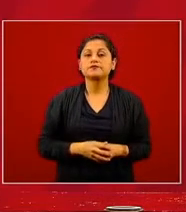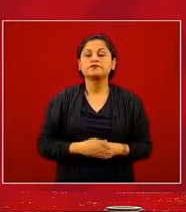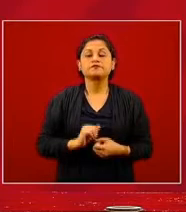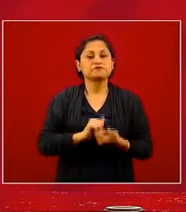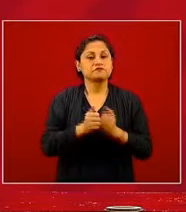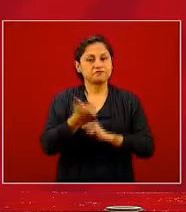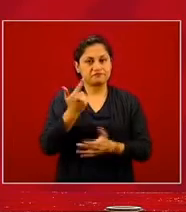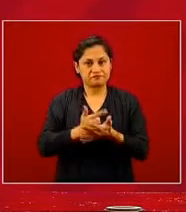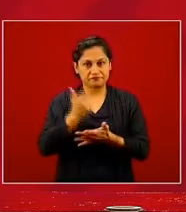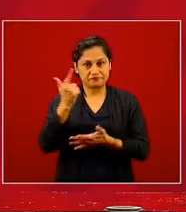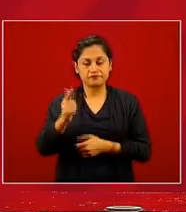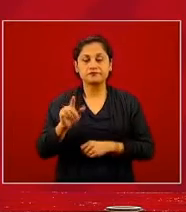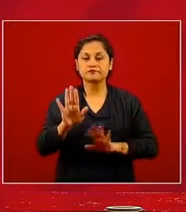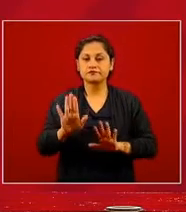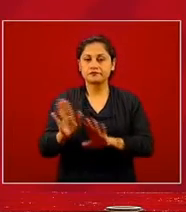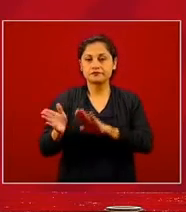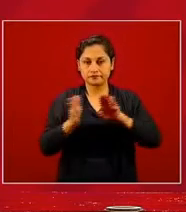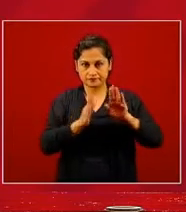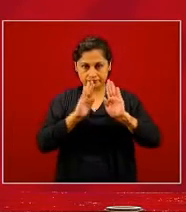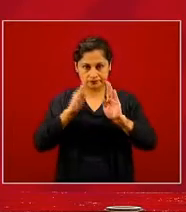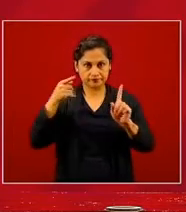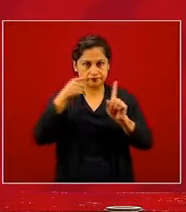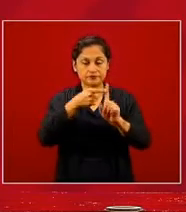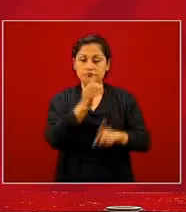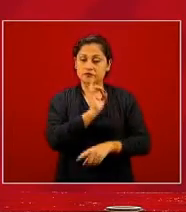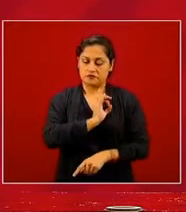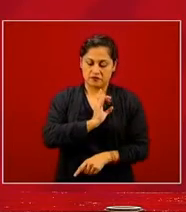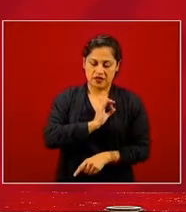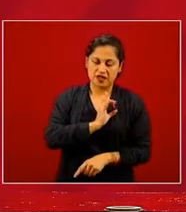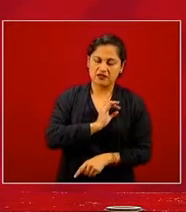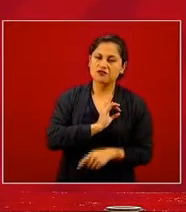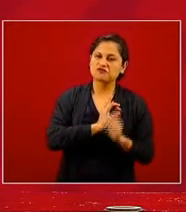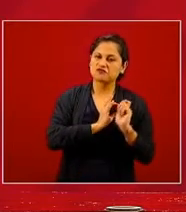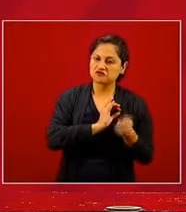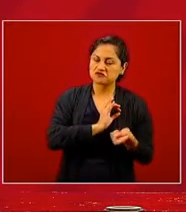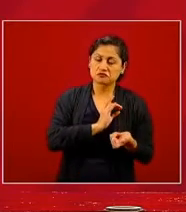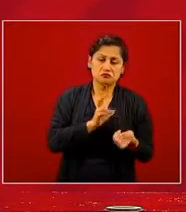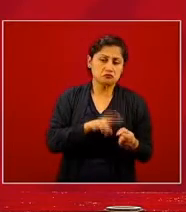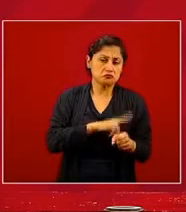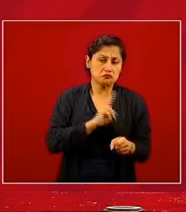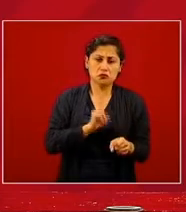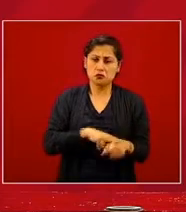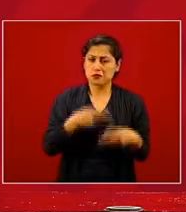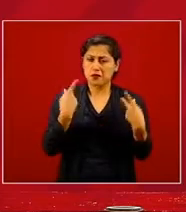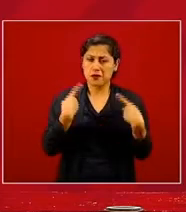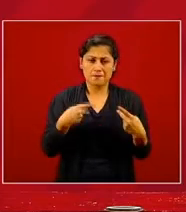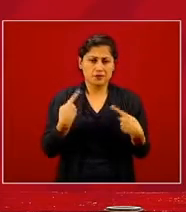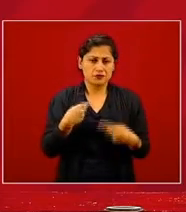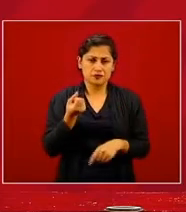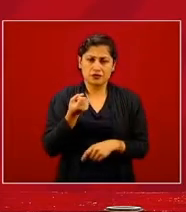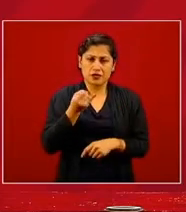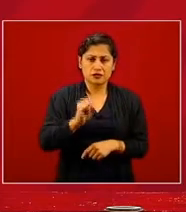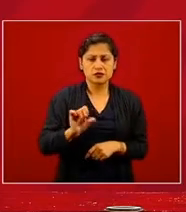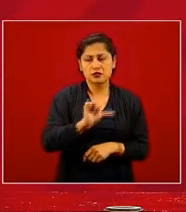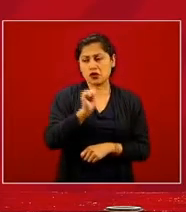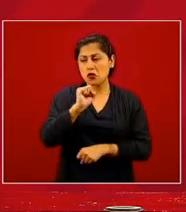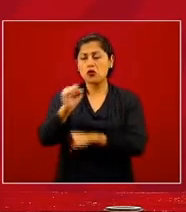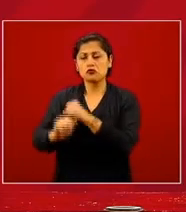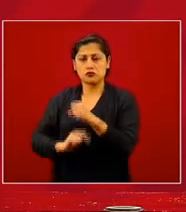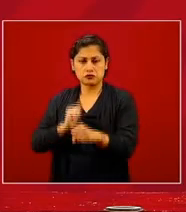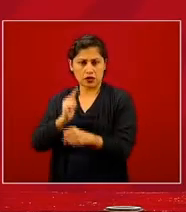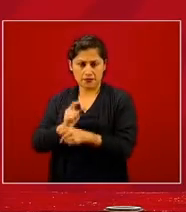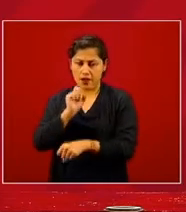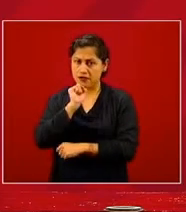we have risk for complications. So going back to the fear, fear is a natural reaction in human